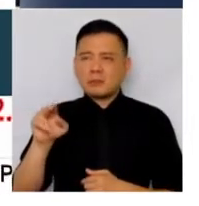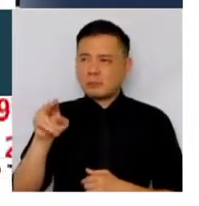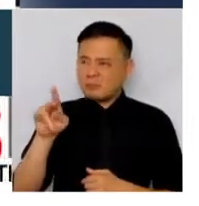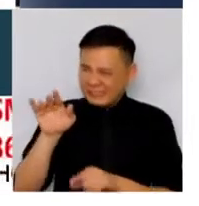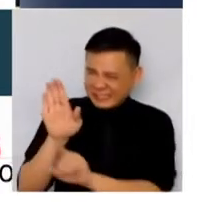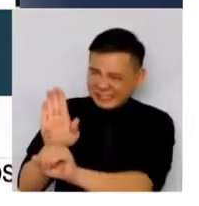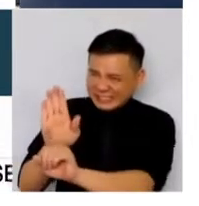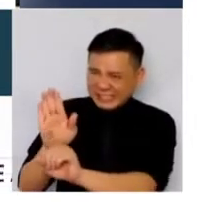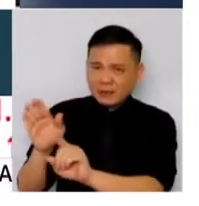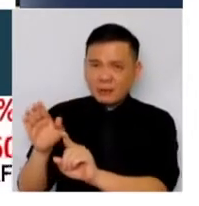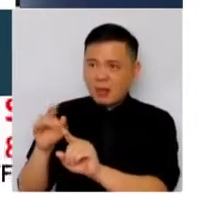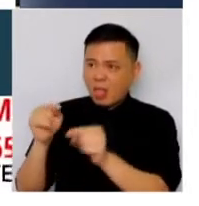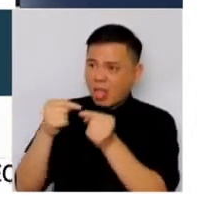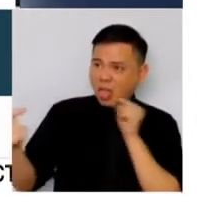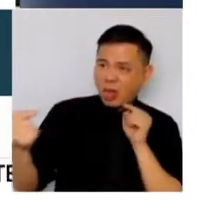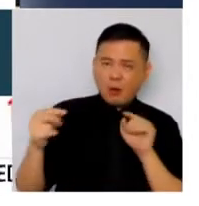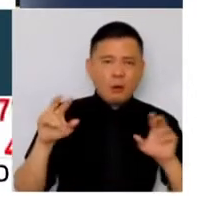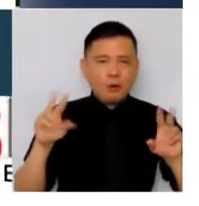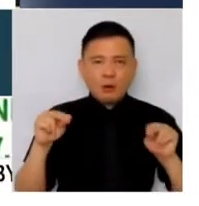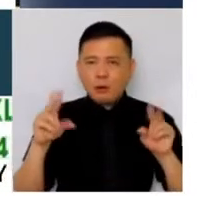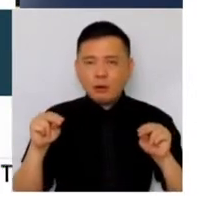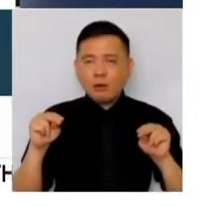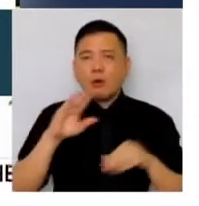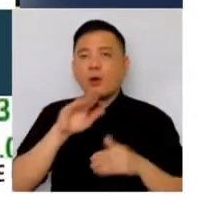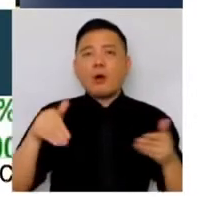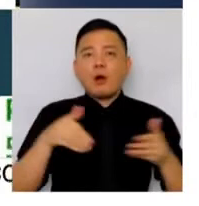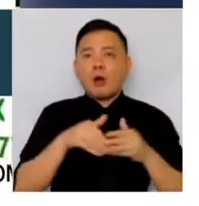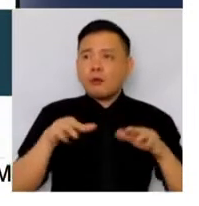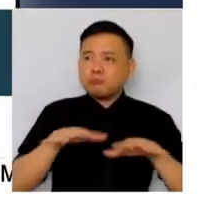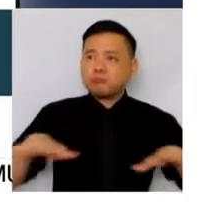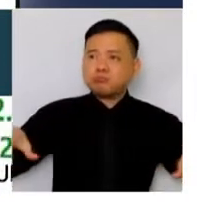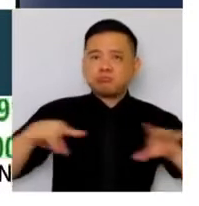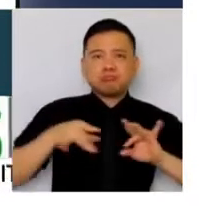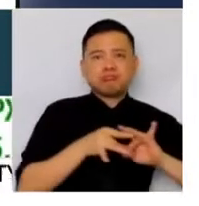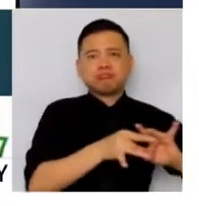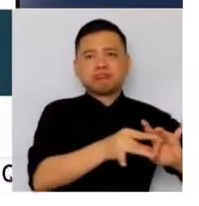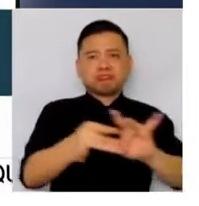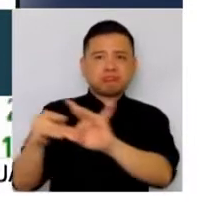neighbors, when they form part of one big land mass?